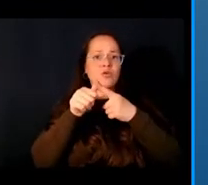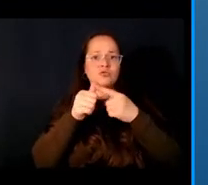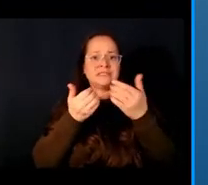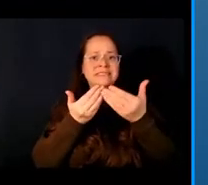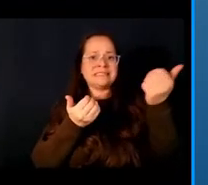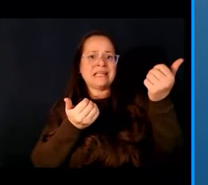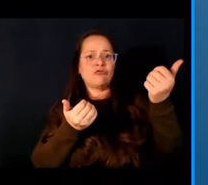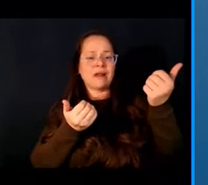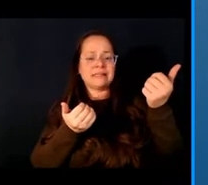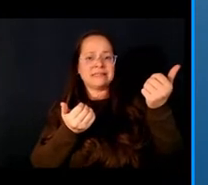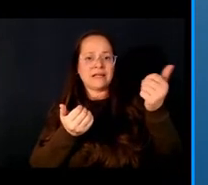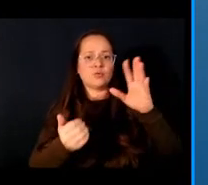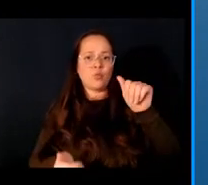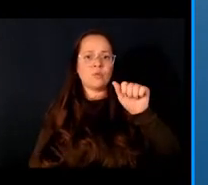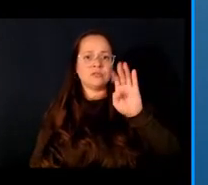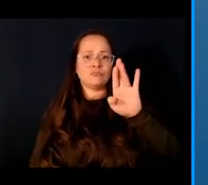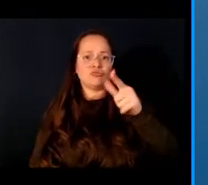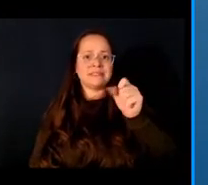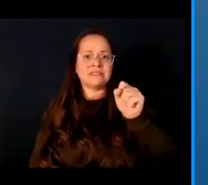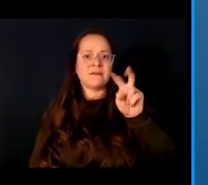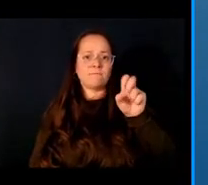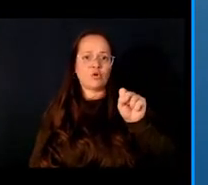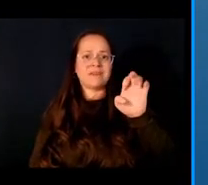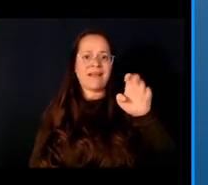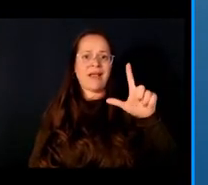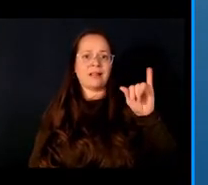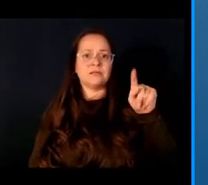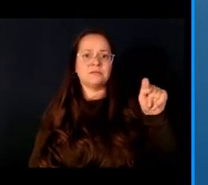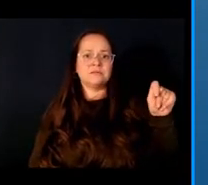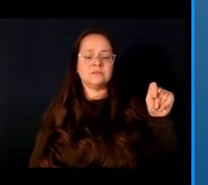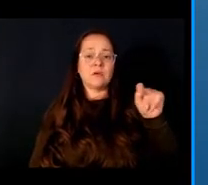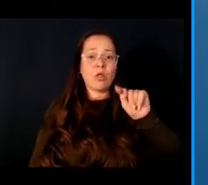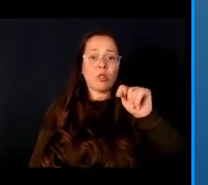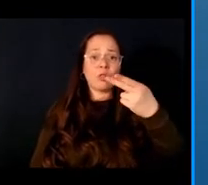in Summerton South Carolina Thurgood Marshall came